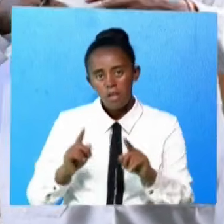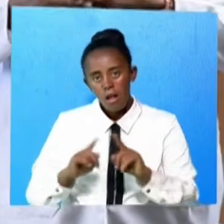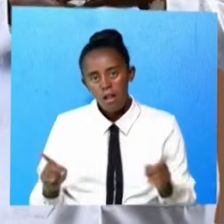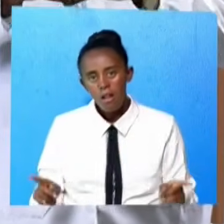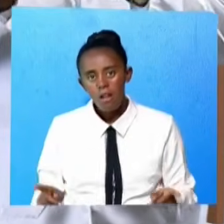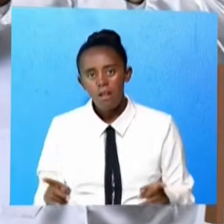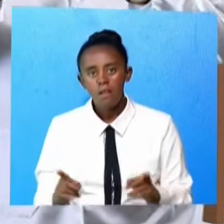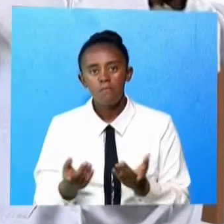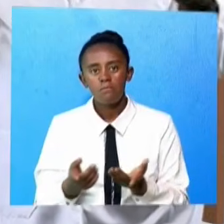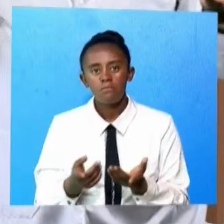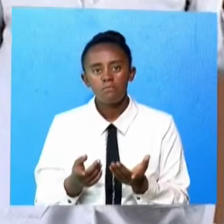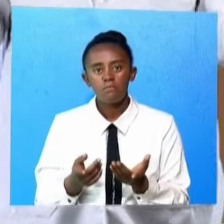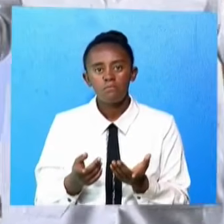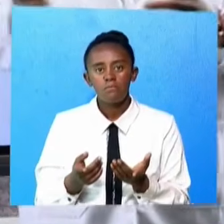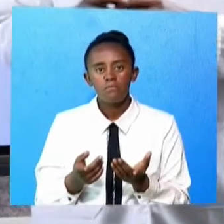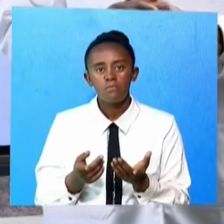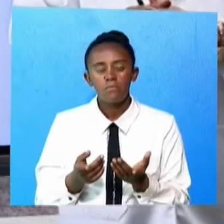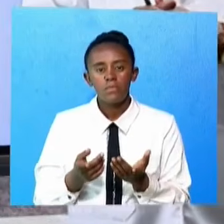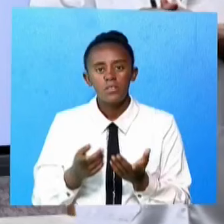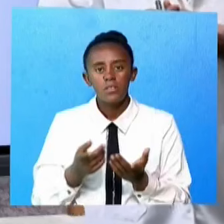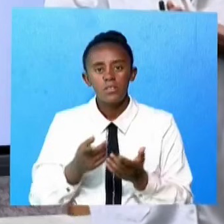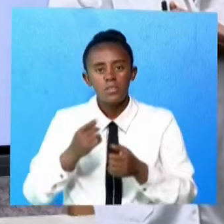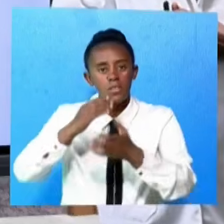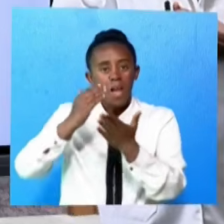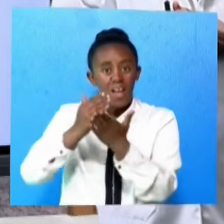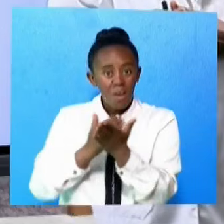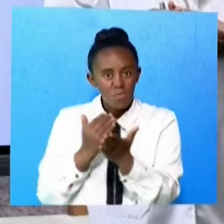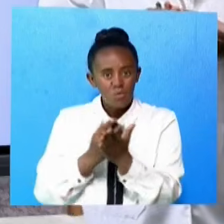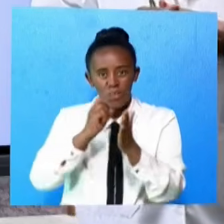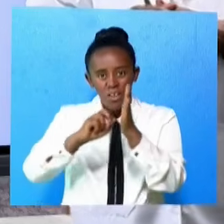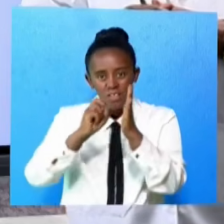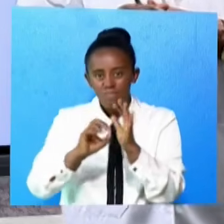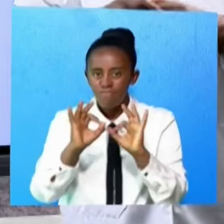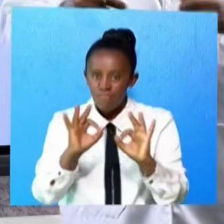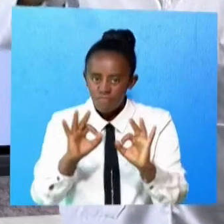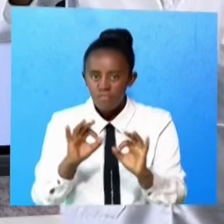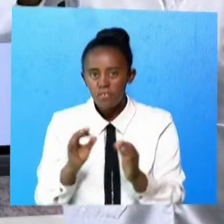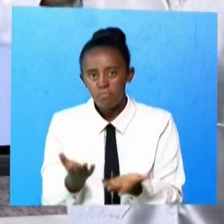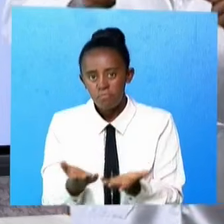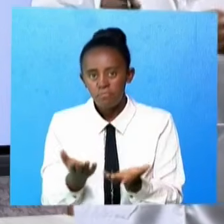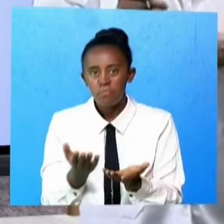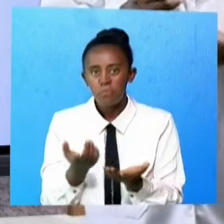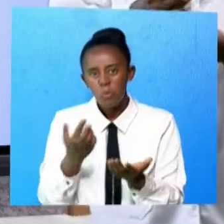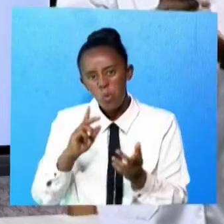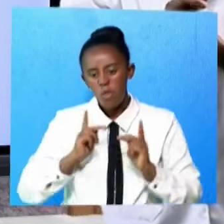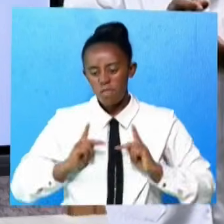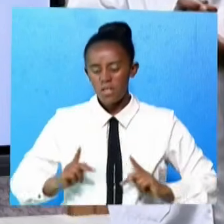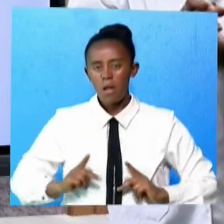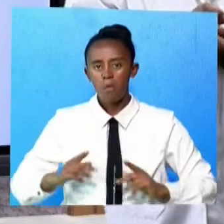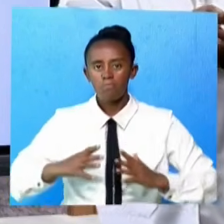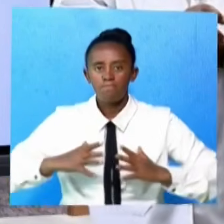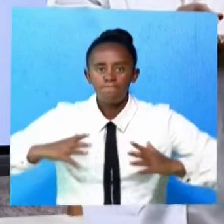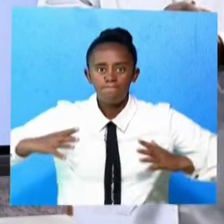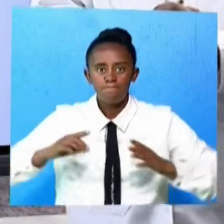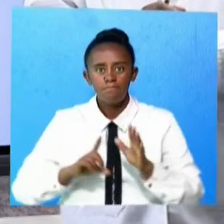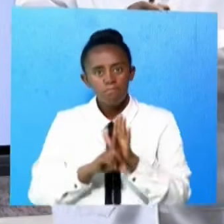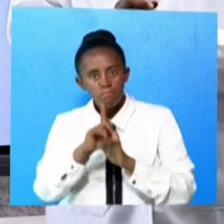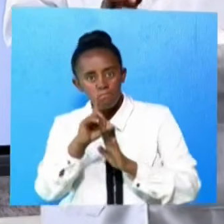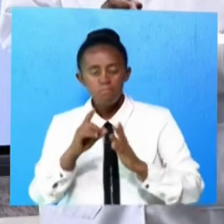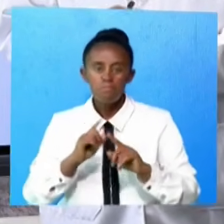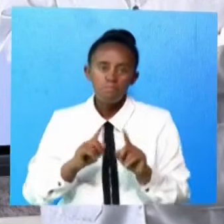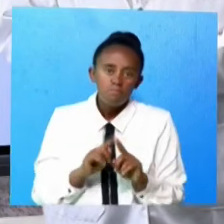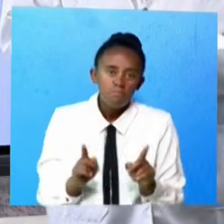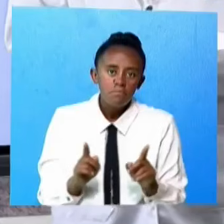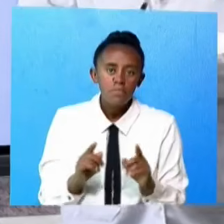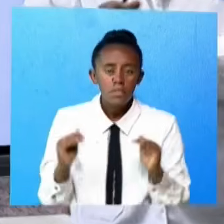their the performance of academy, okay, in their physical fitness, etc. So if